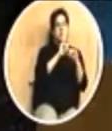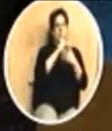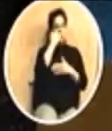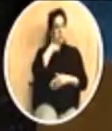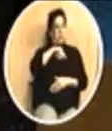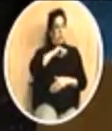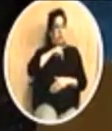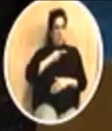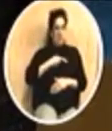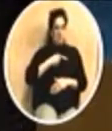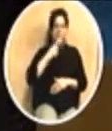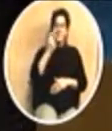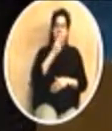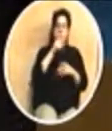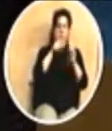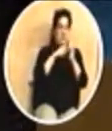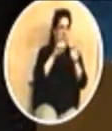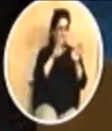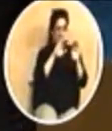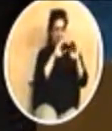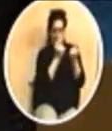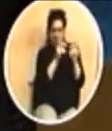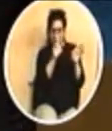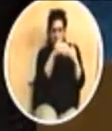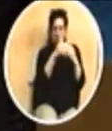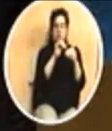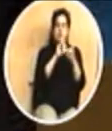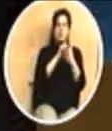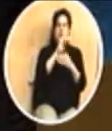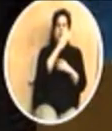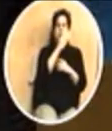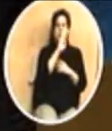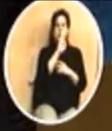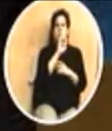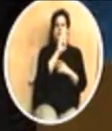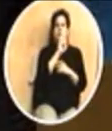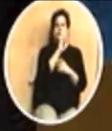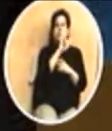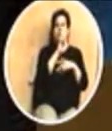upset. There is someone in this council who has betrayed the people of El Paso.